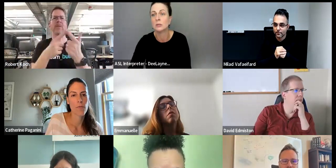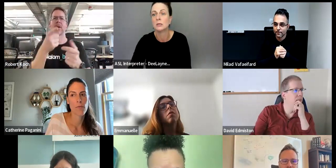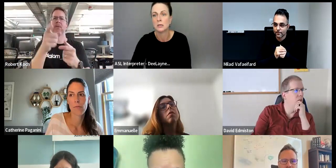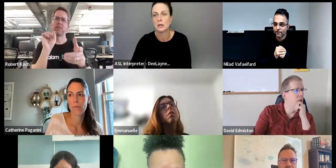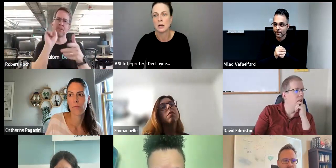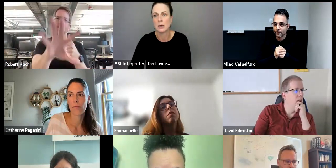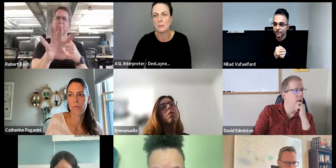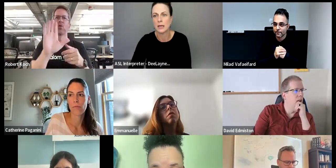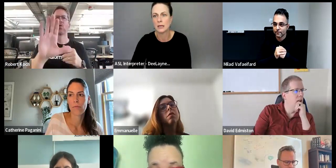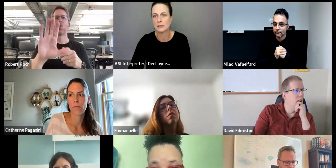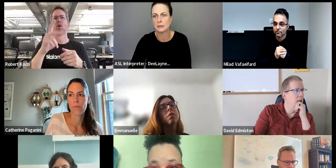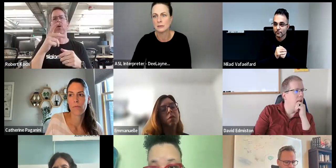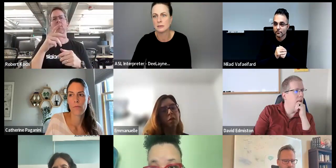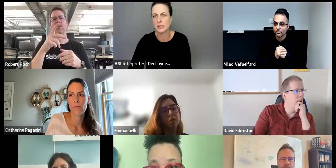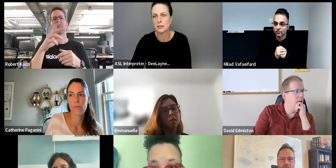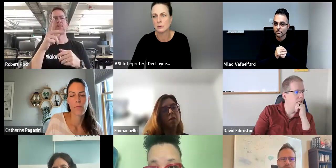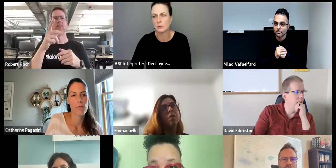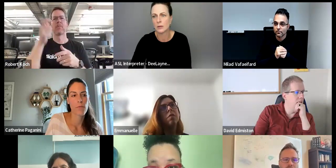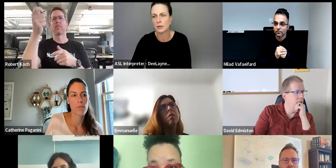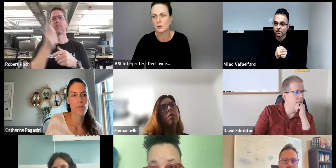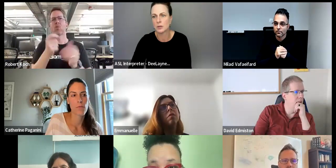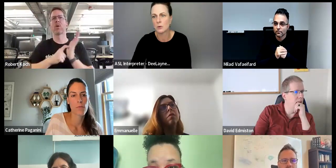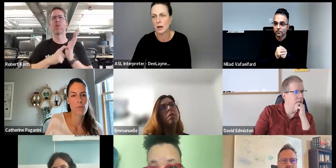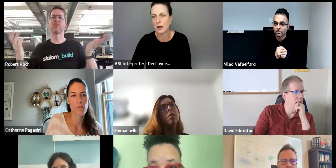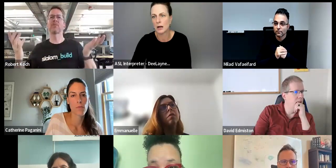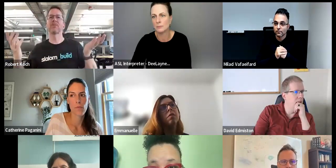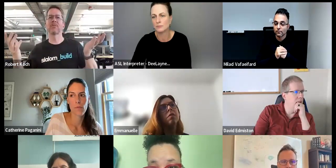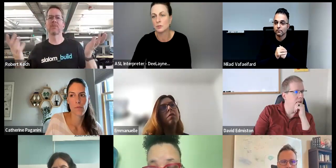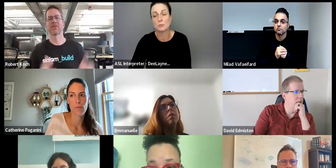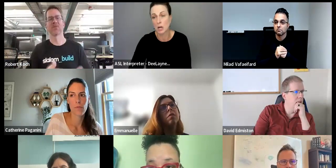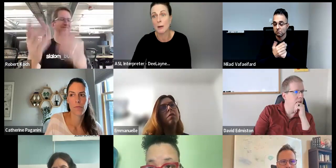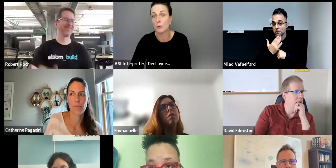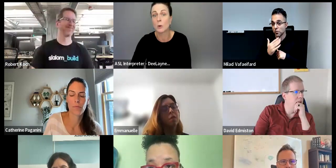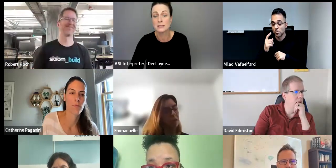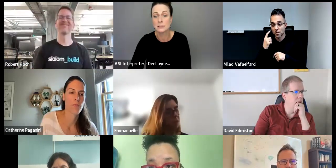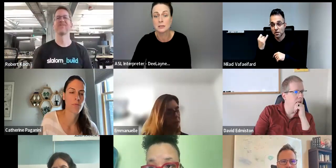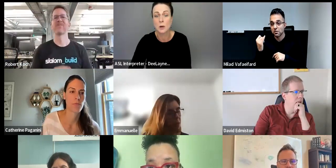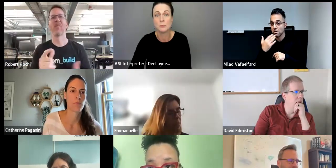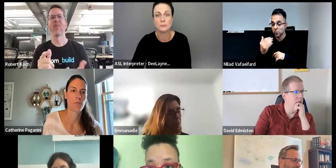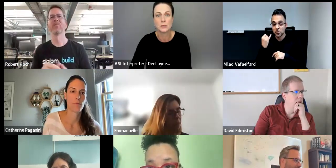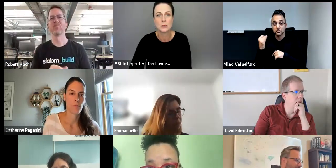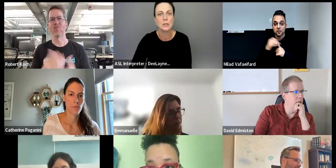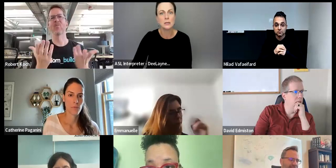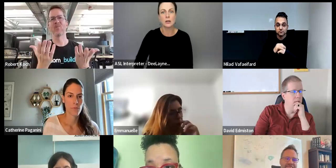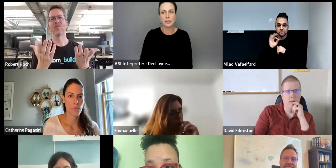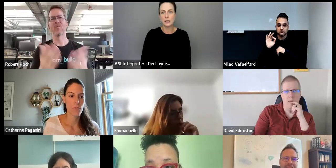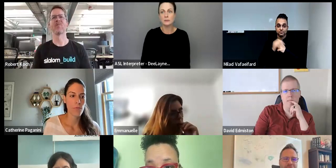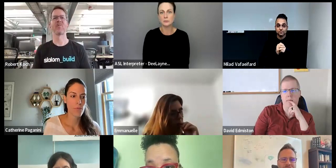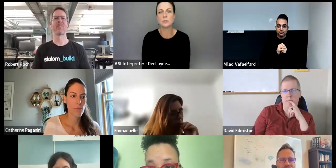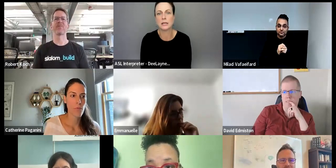issue, and then we can also talk about pull requests as well.